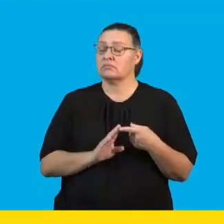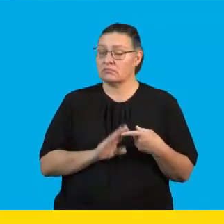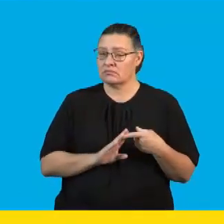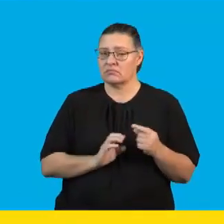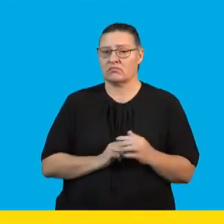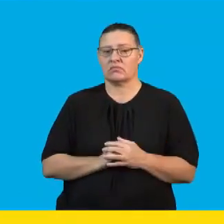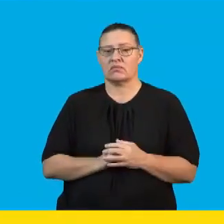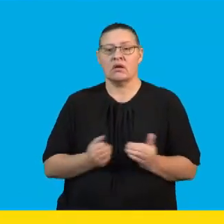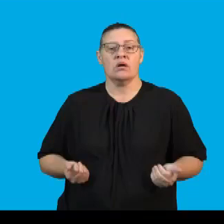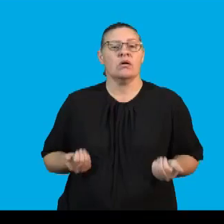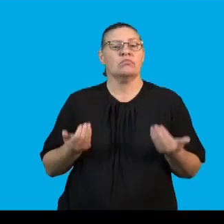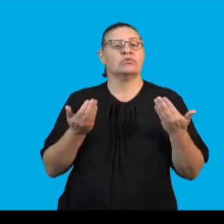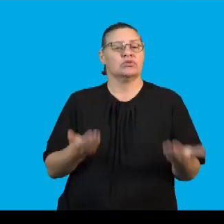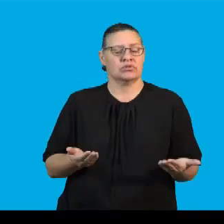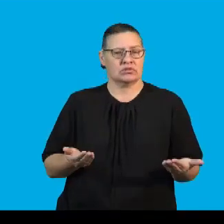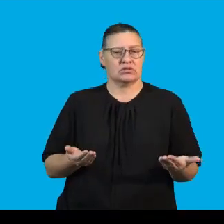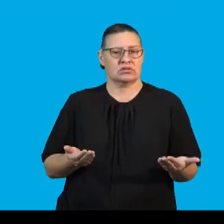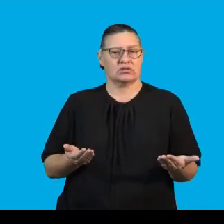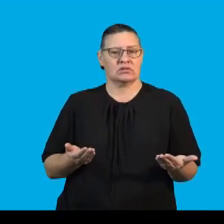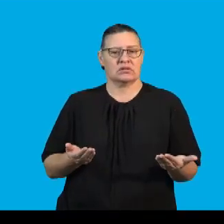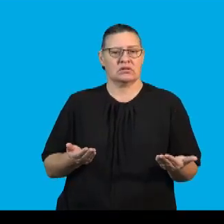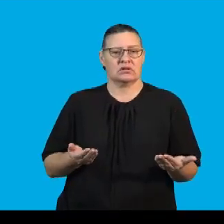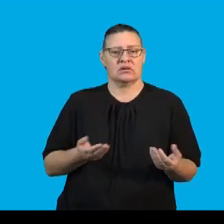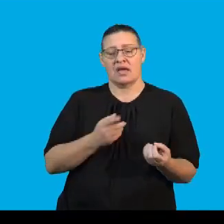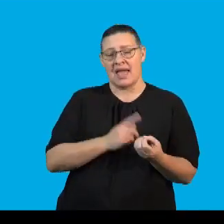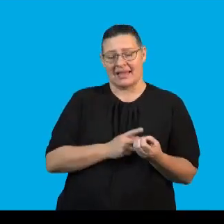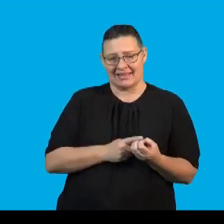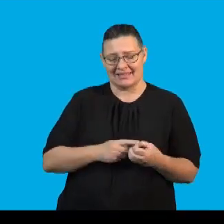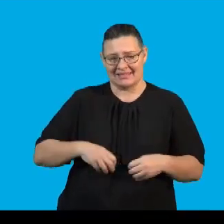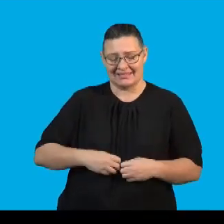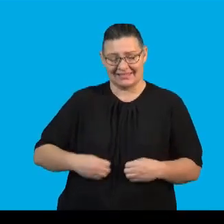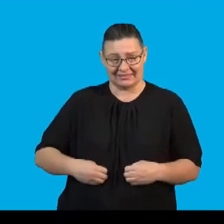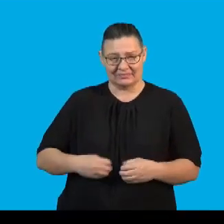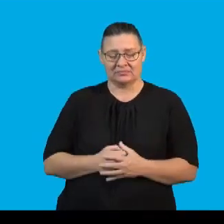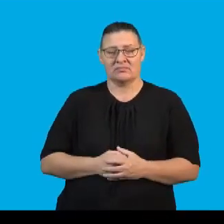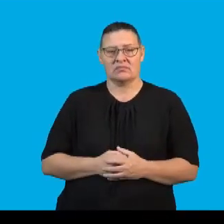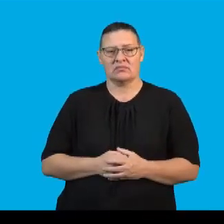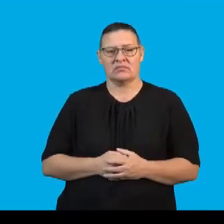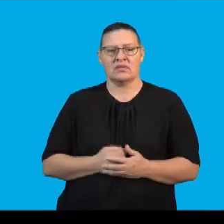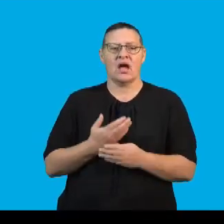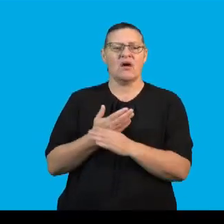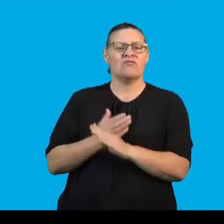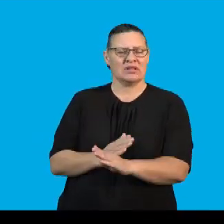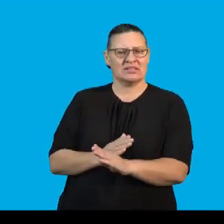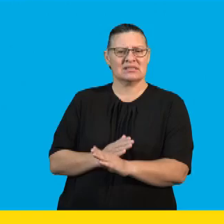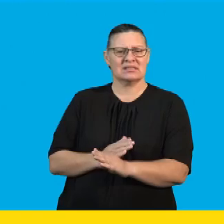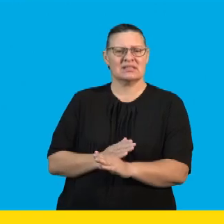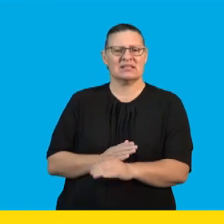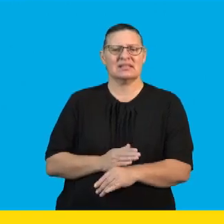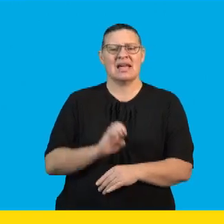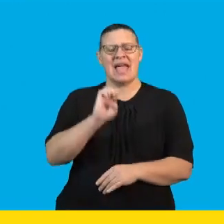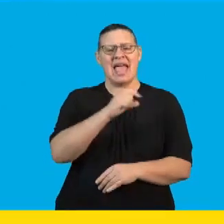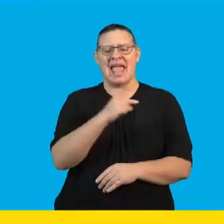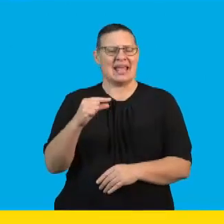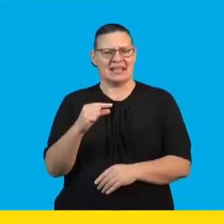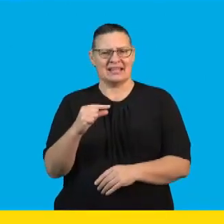One aim is to produce an egg. I'm circling the egg because avoid speaking more